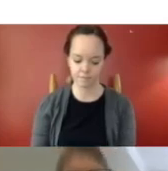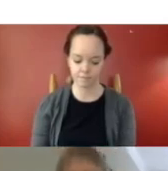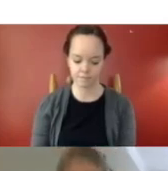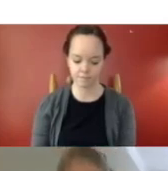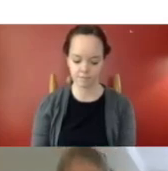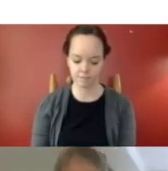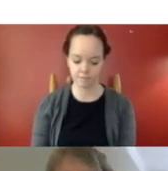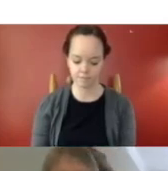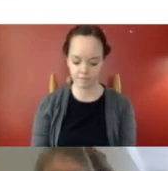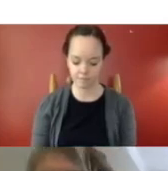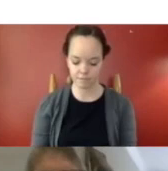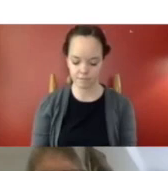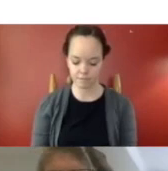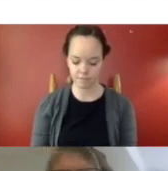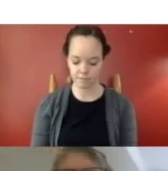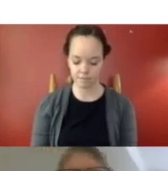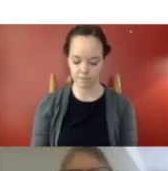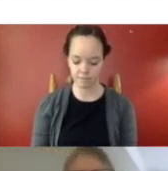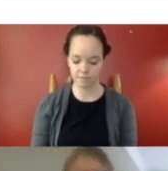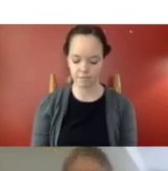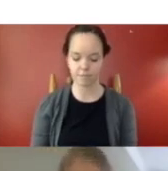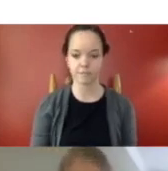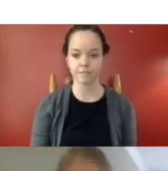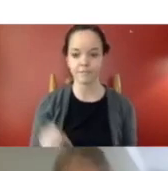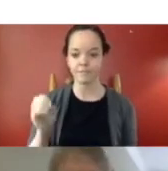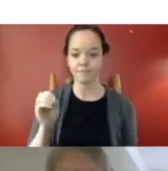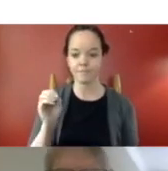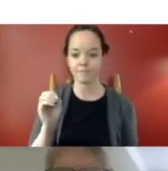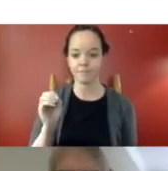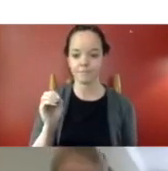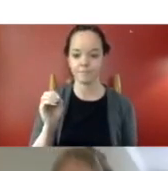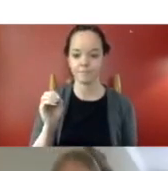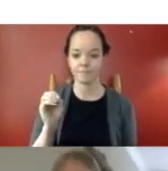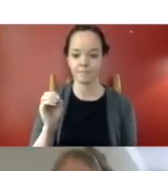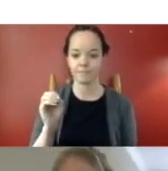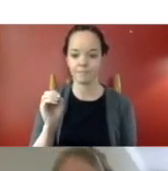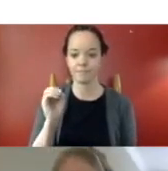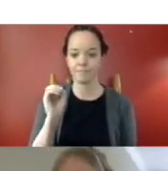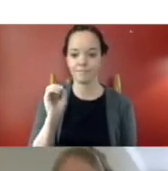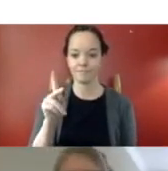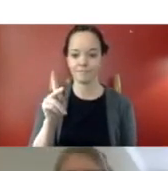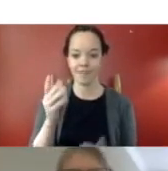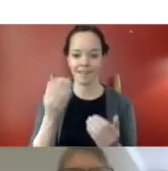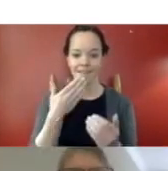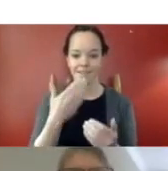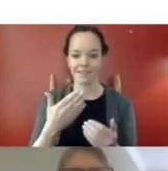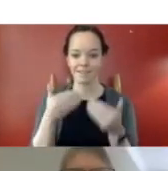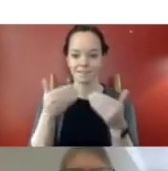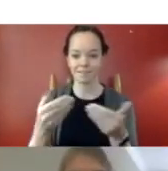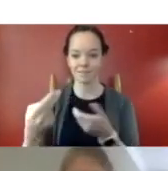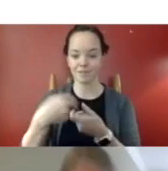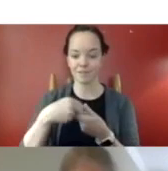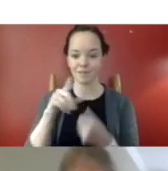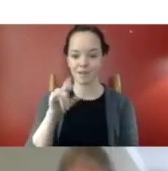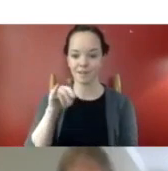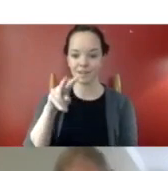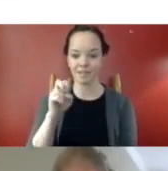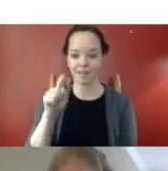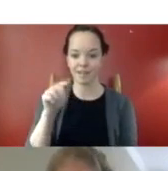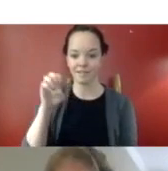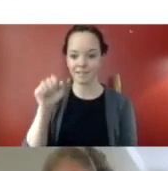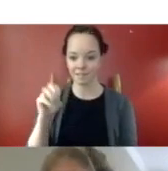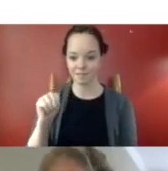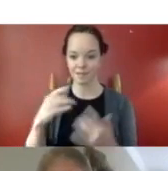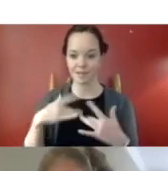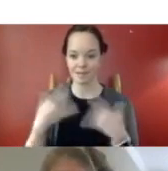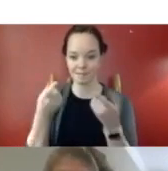Okay, thank you so much for joining this live stream event. I'm sorry we're not meeting in San Francisco right